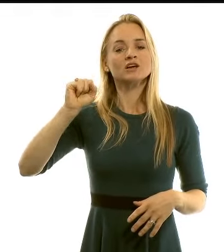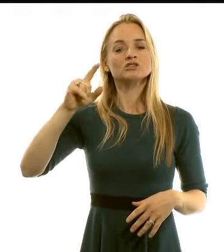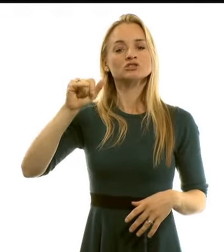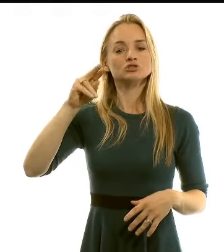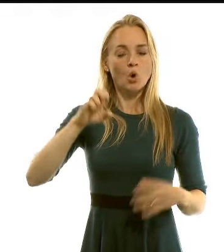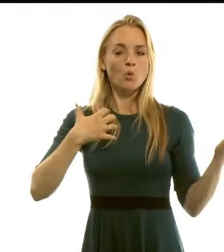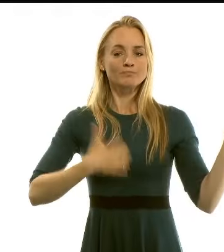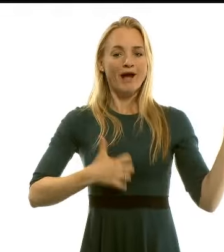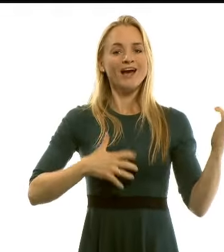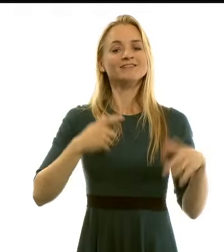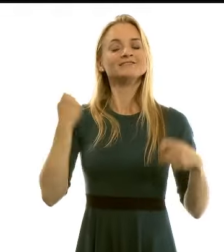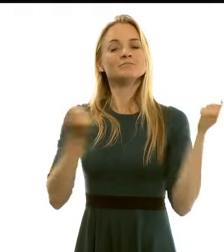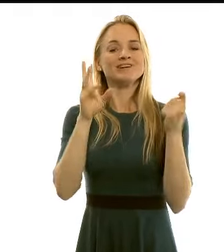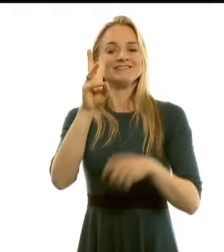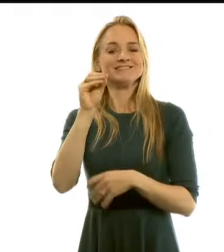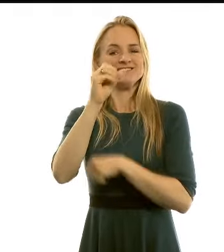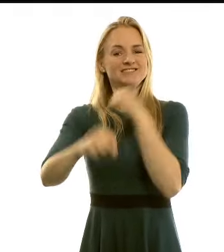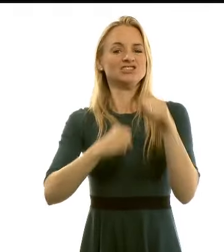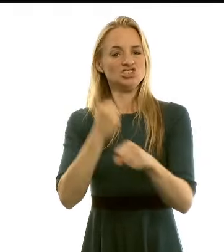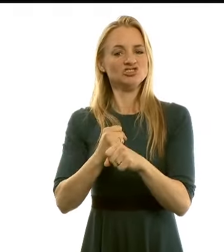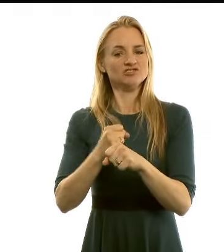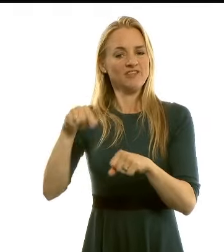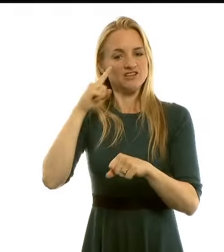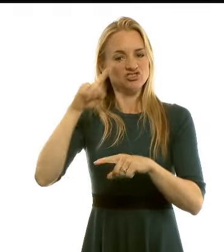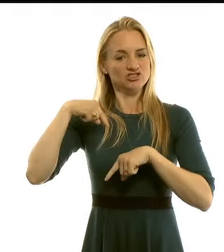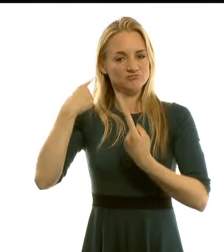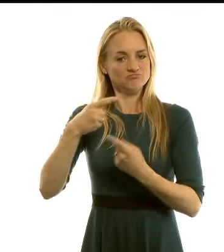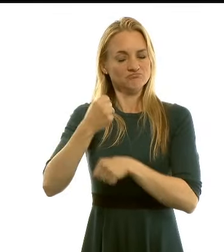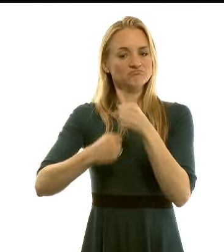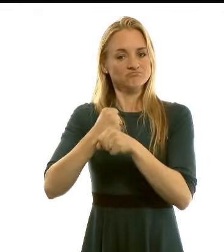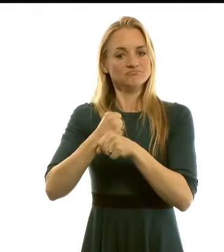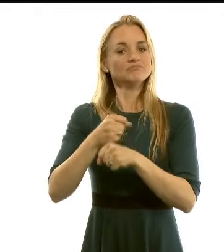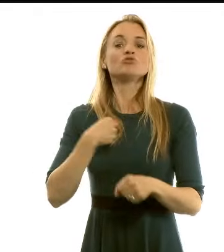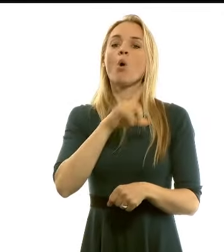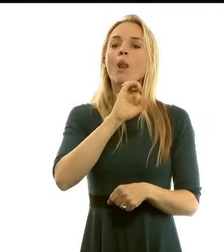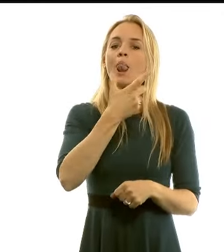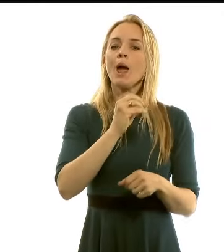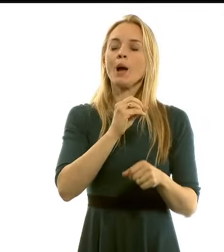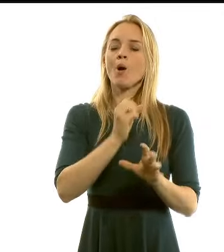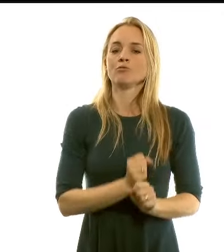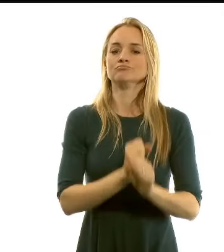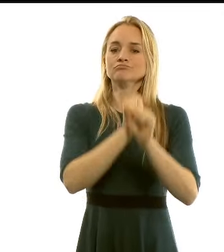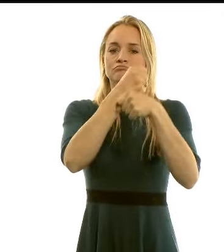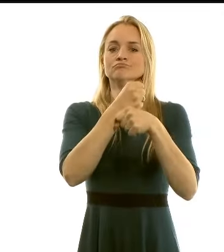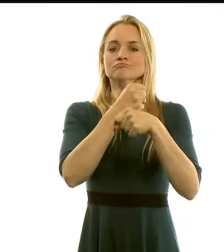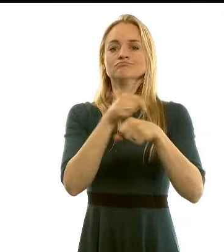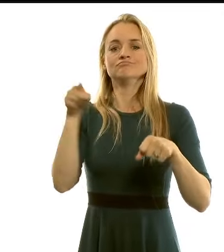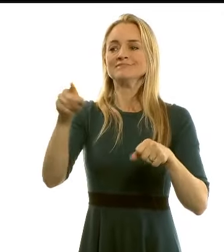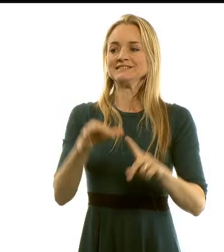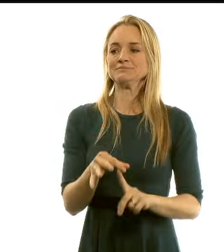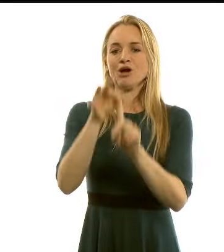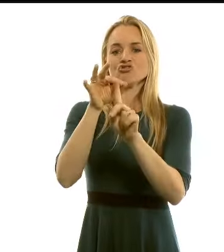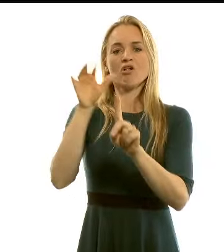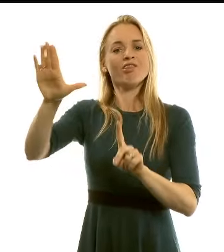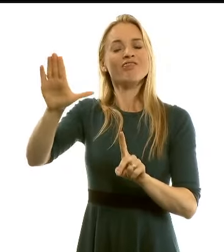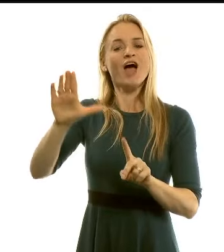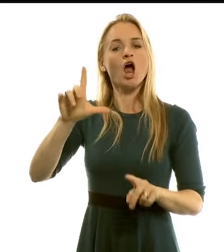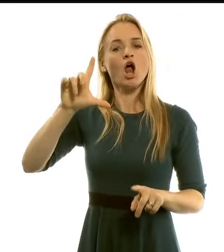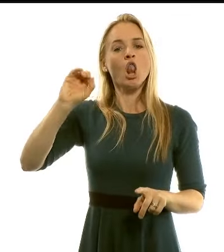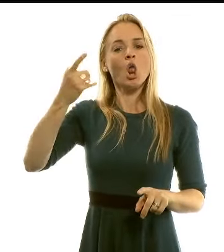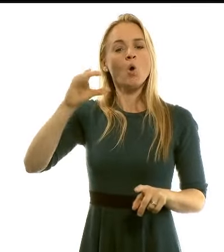the LEGO art team have developed a set that gives you the chance to recreate the band's famous tongue logo in brick form. There might even be a